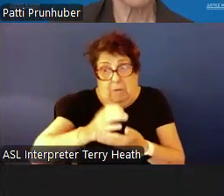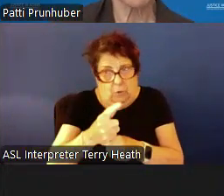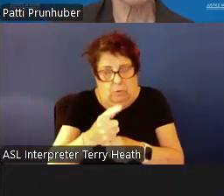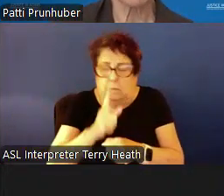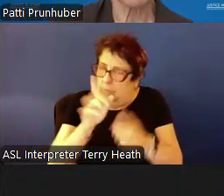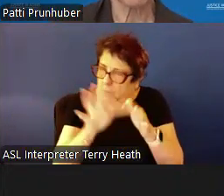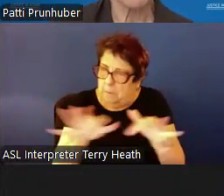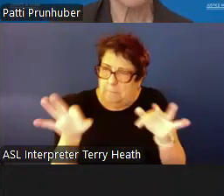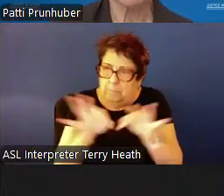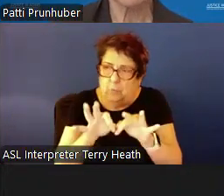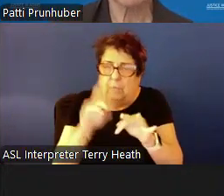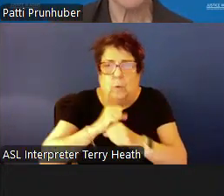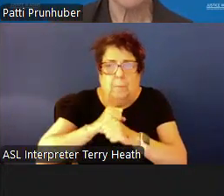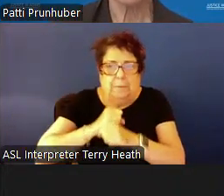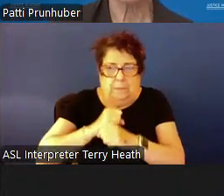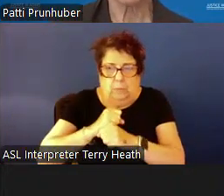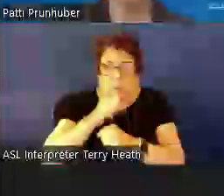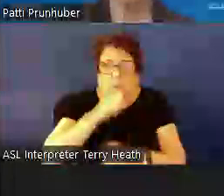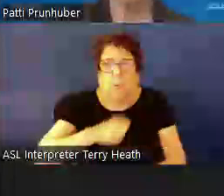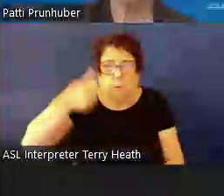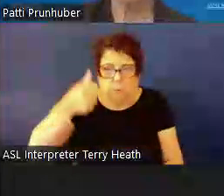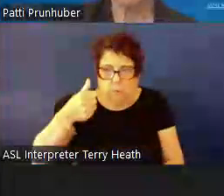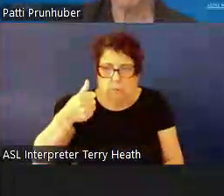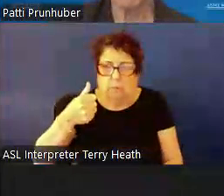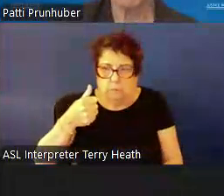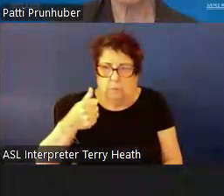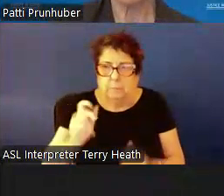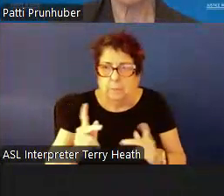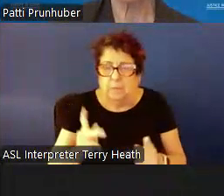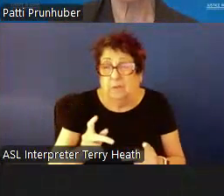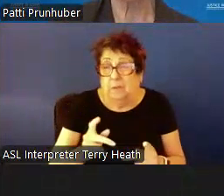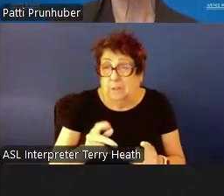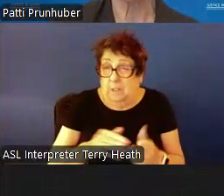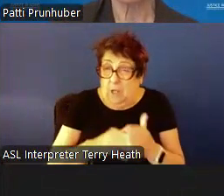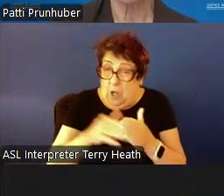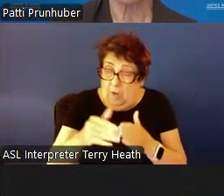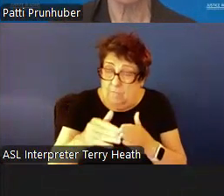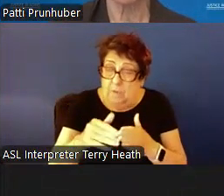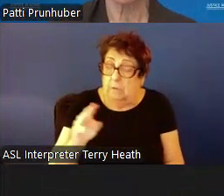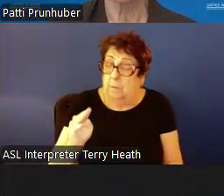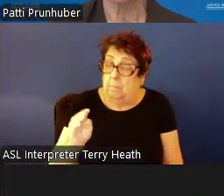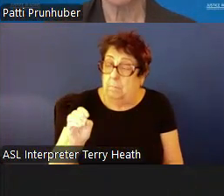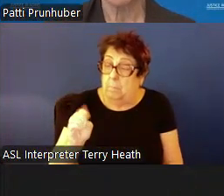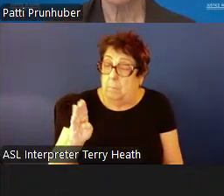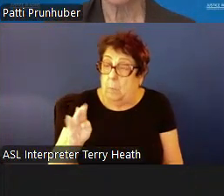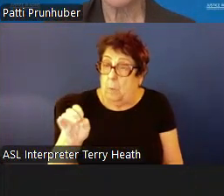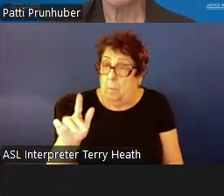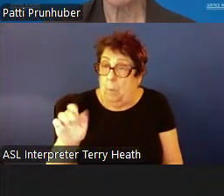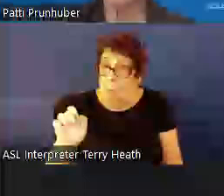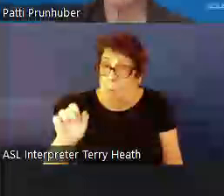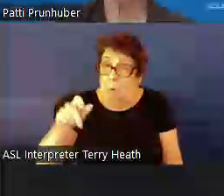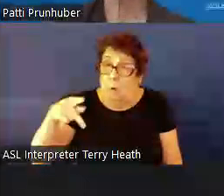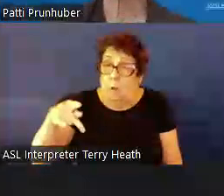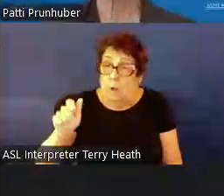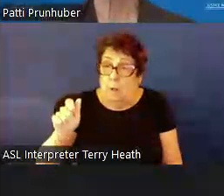drop a mention of there are often mobile home park protections that really help for older